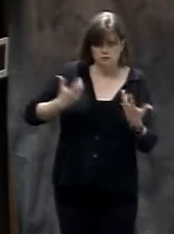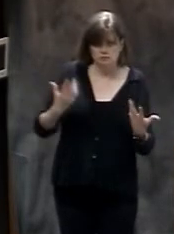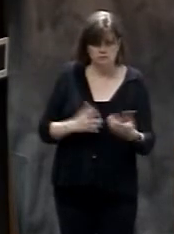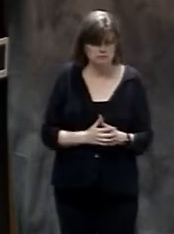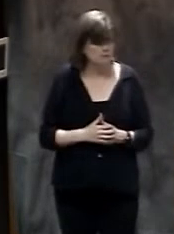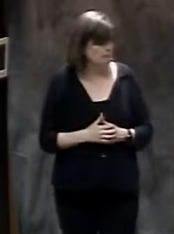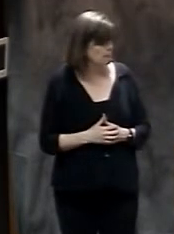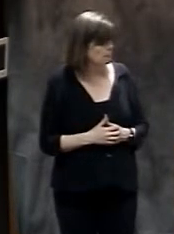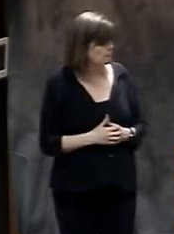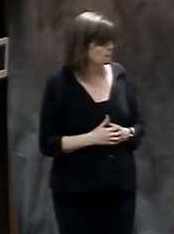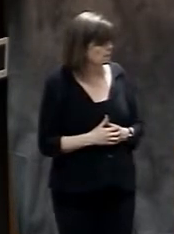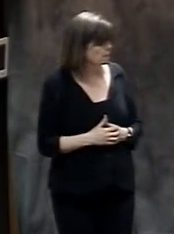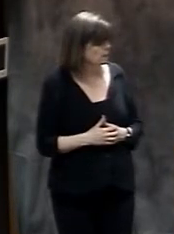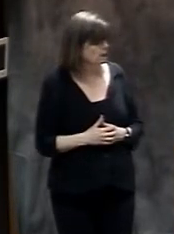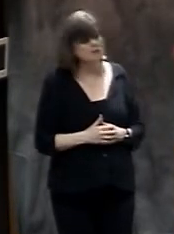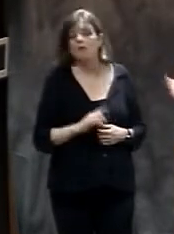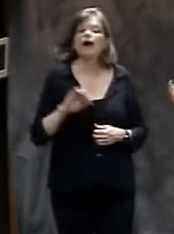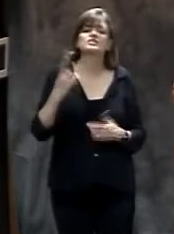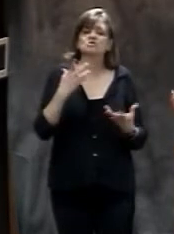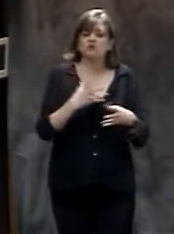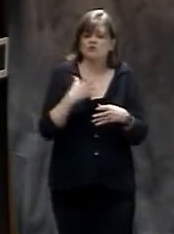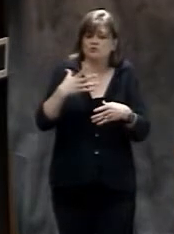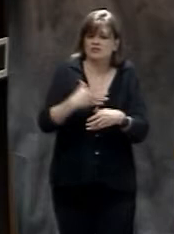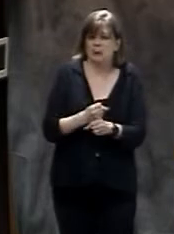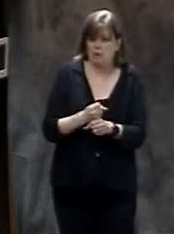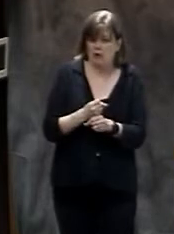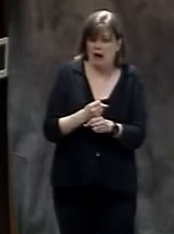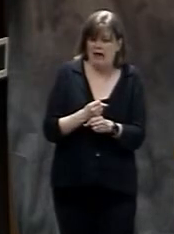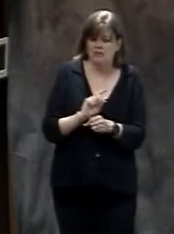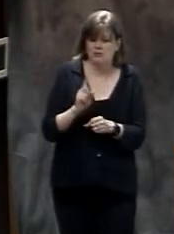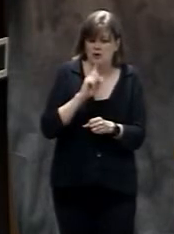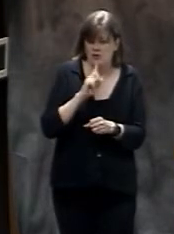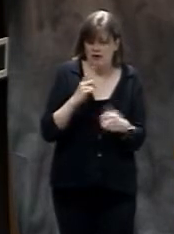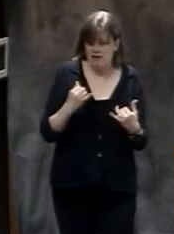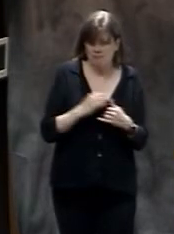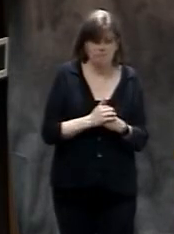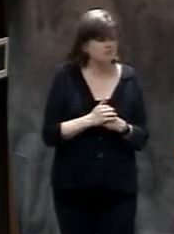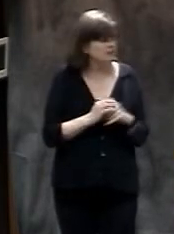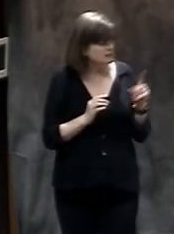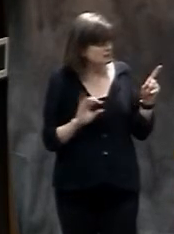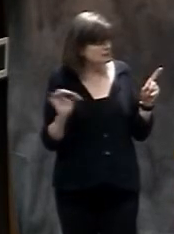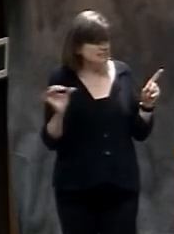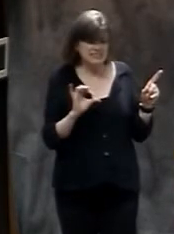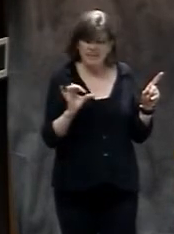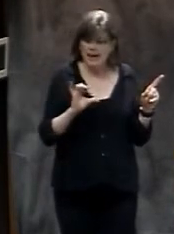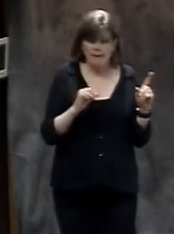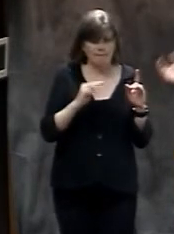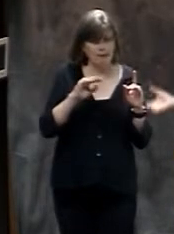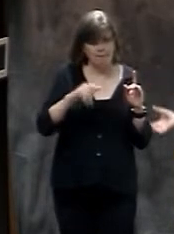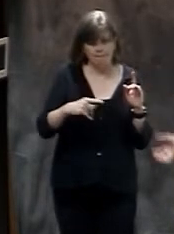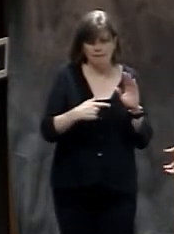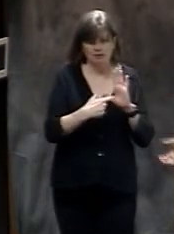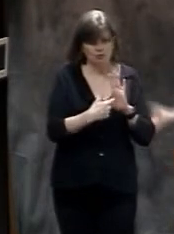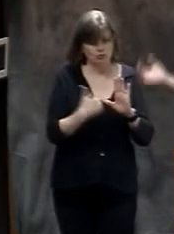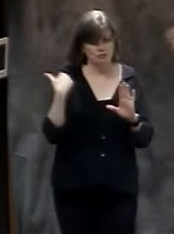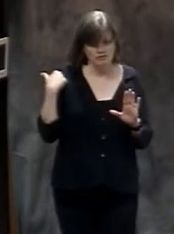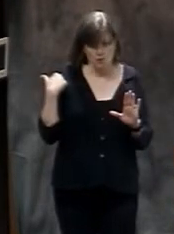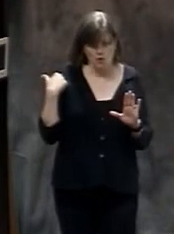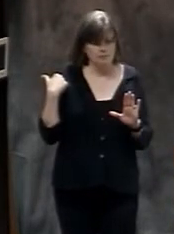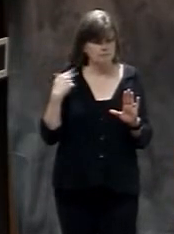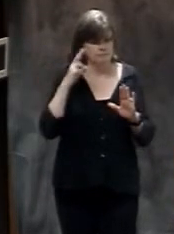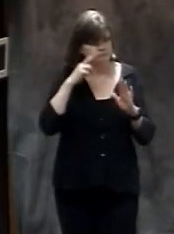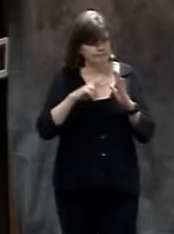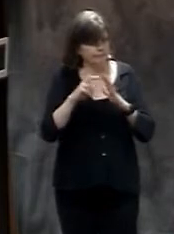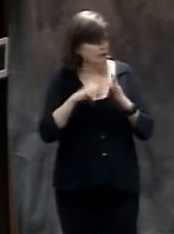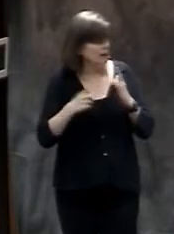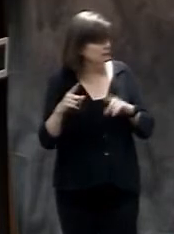So I just want to summarize where we're at here. This is the same animation I showed you earlier, but just again summarizing